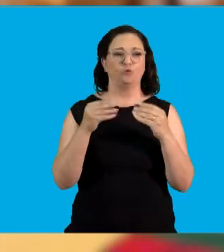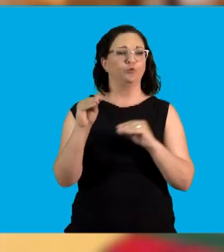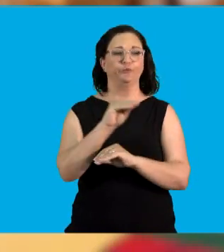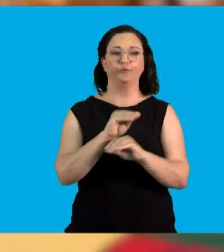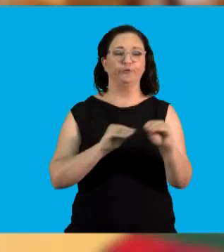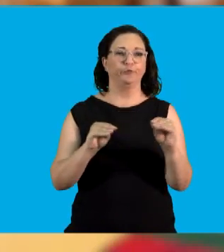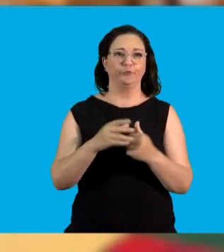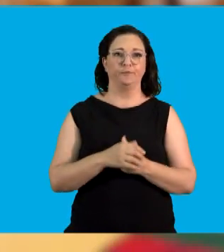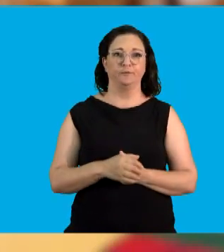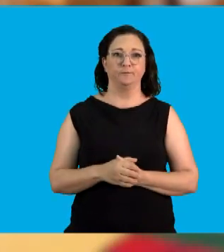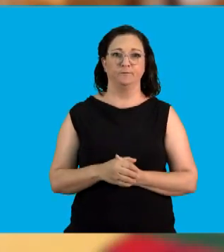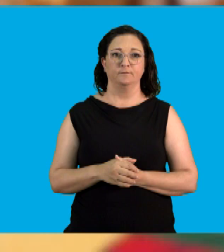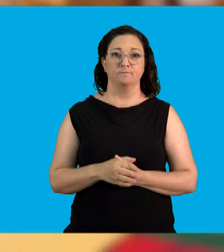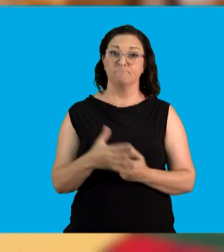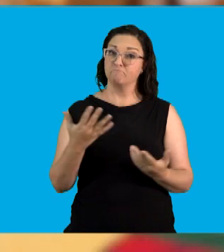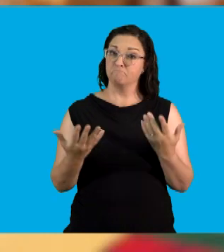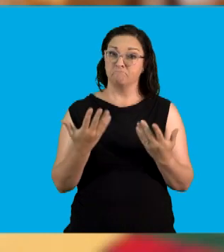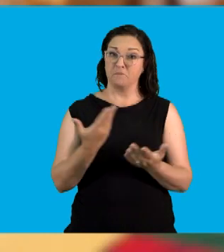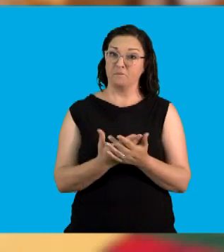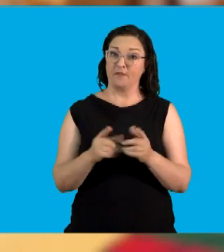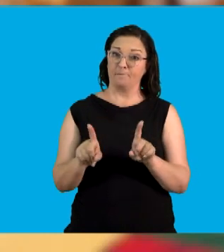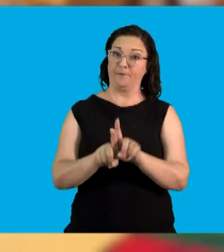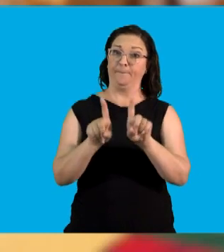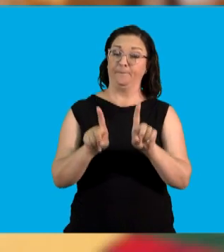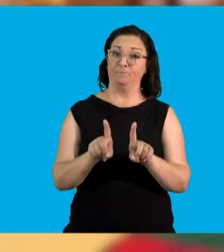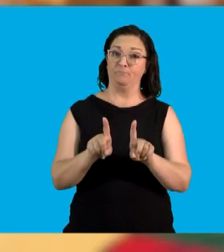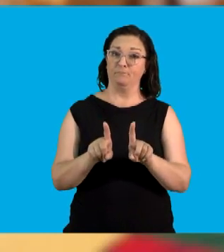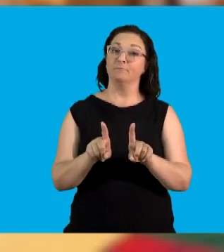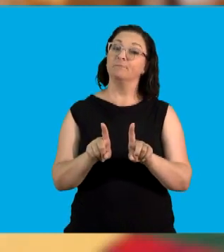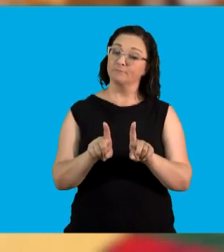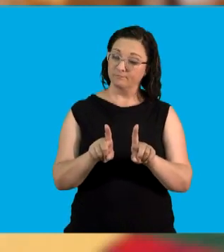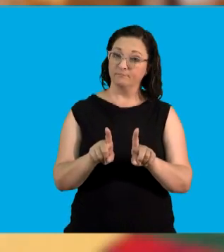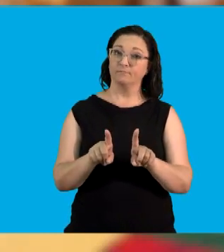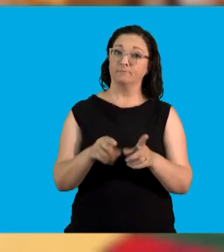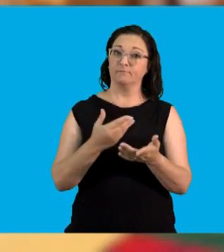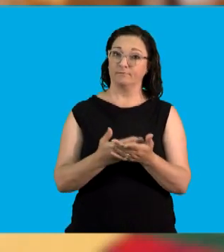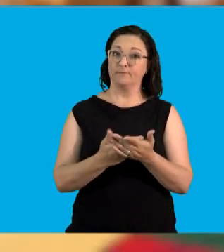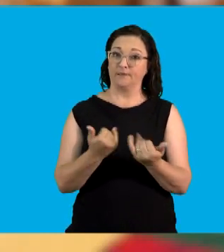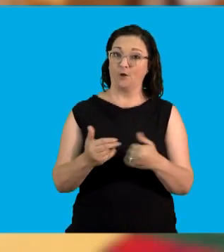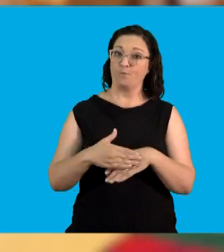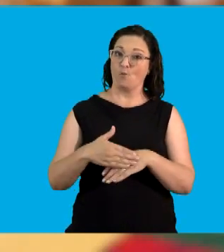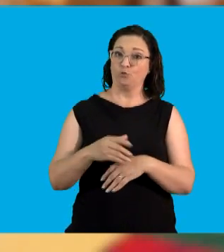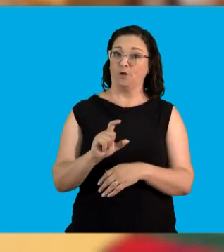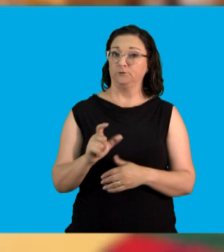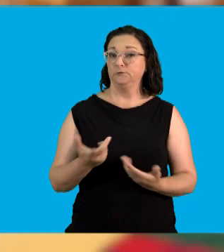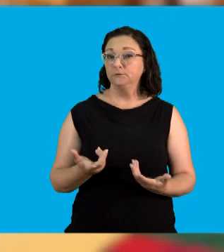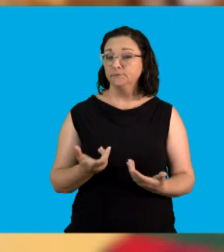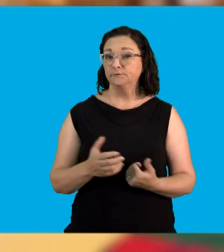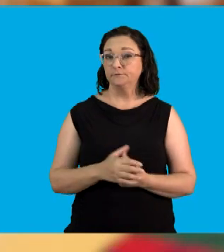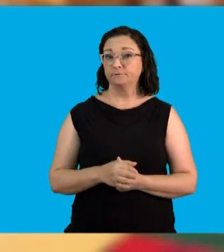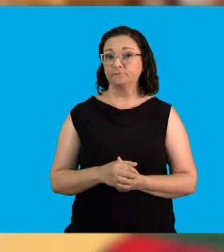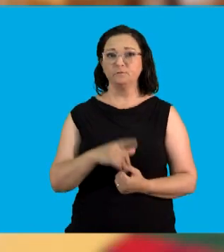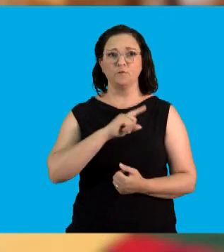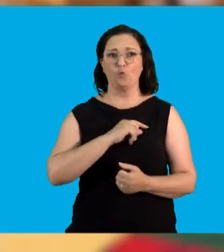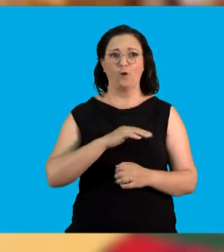gas particles move around. The chances of you colliding to your friend are going to be increased as compared to the chances of you colliding to your